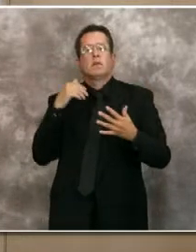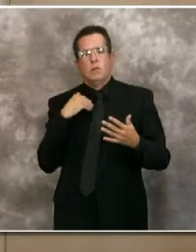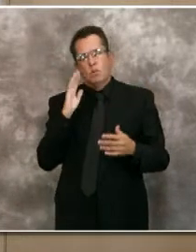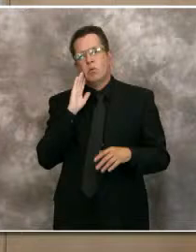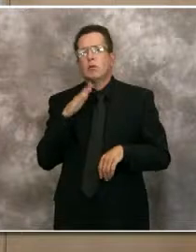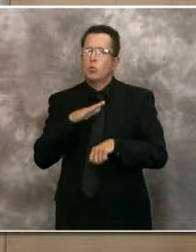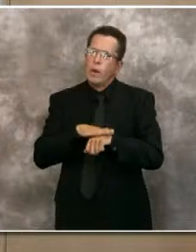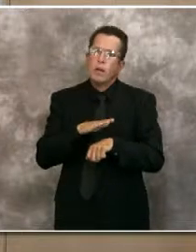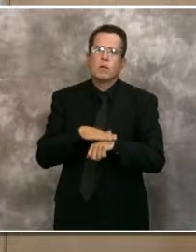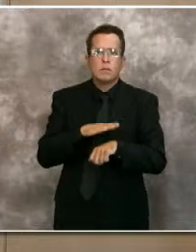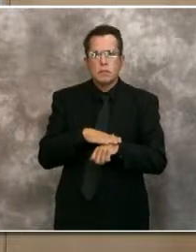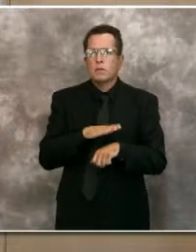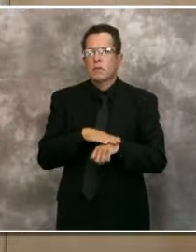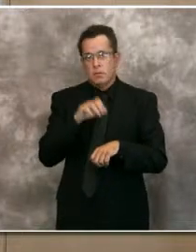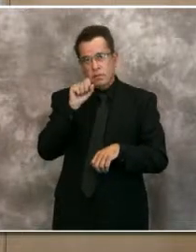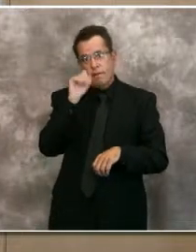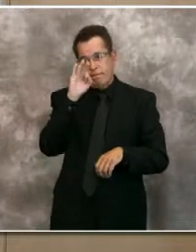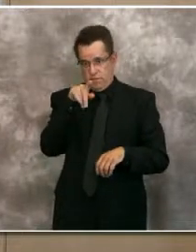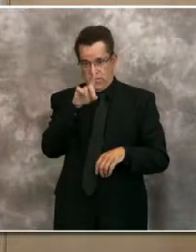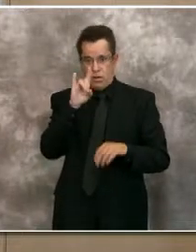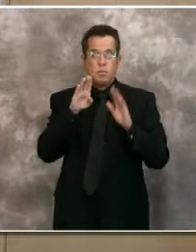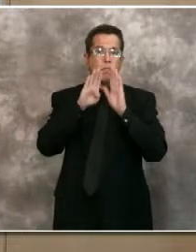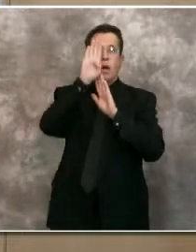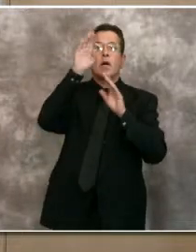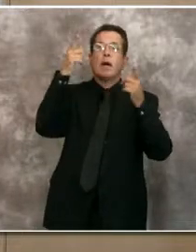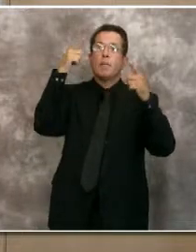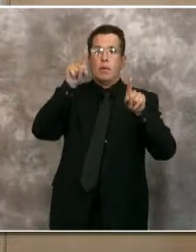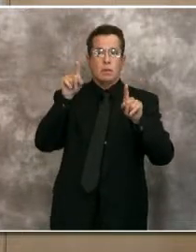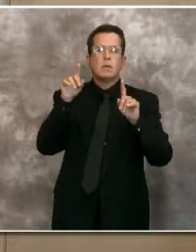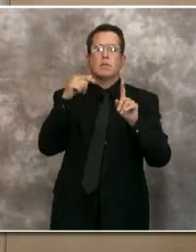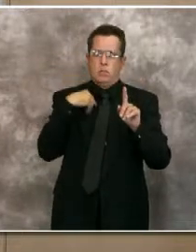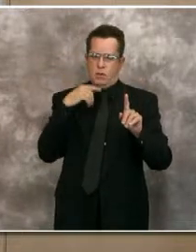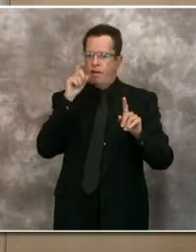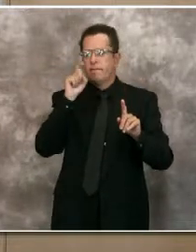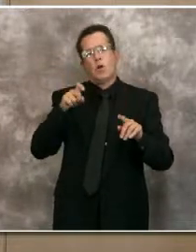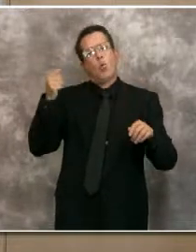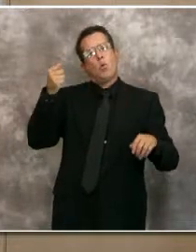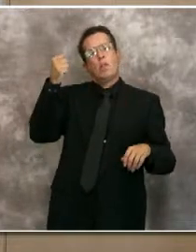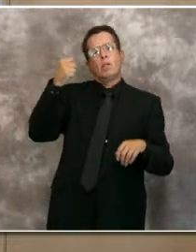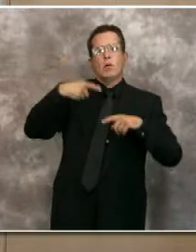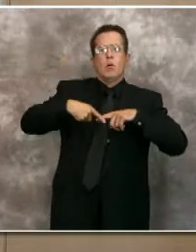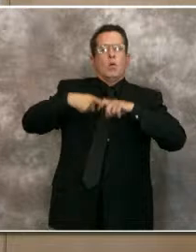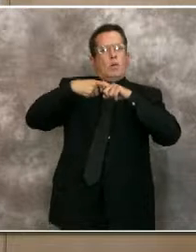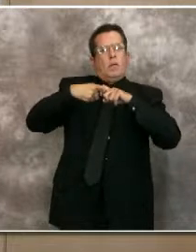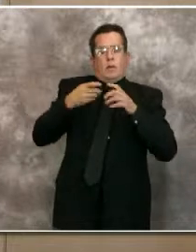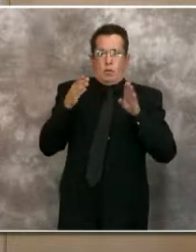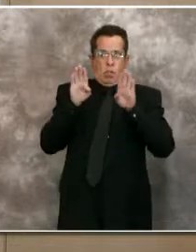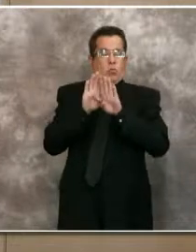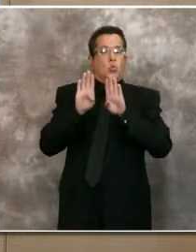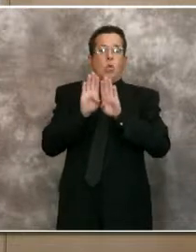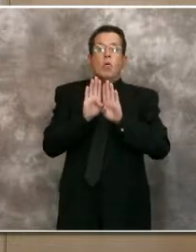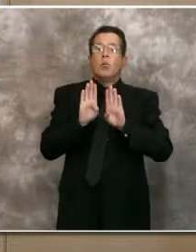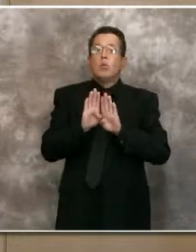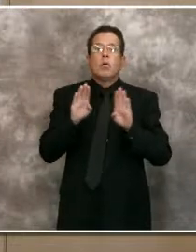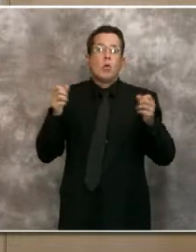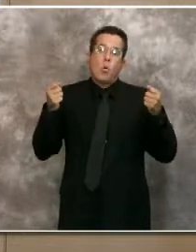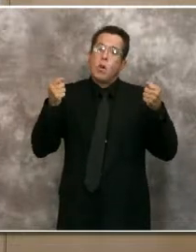the triggers is that if they do go awry, then we would have to dial back down and